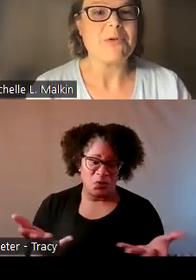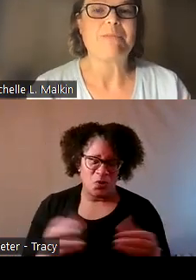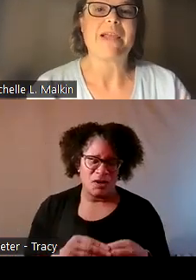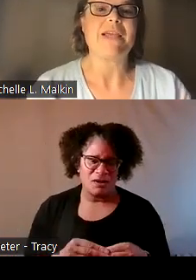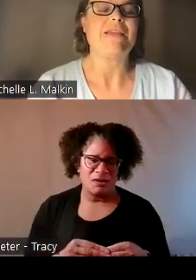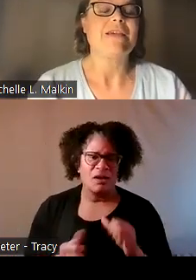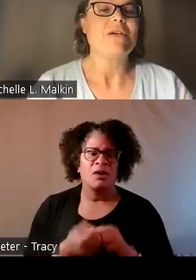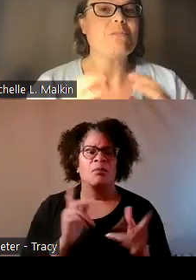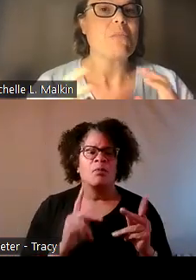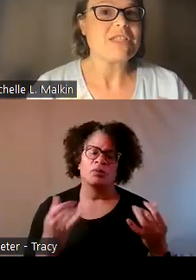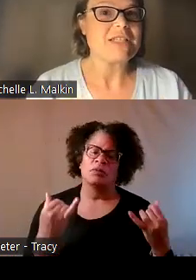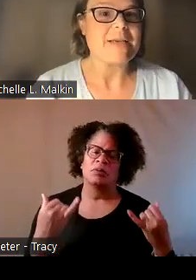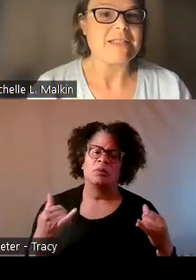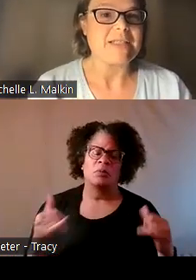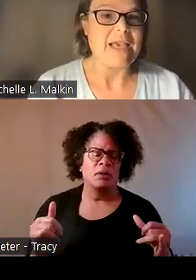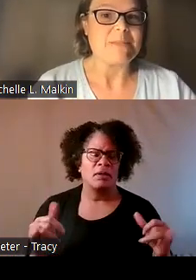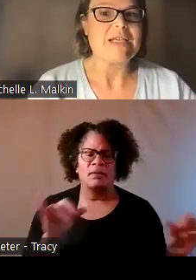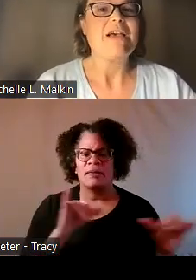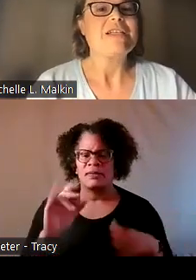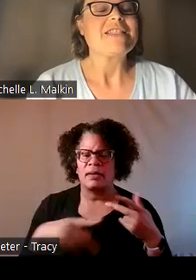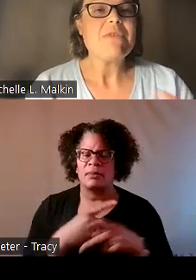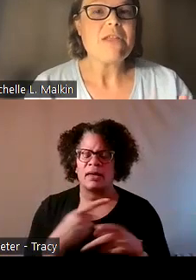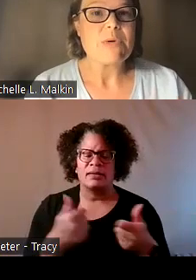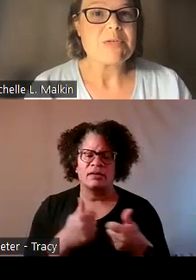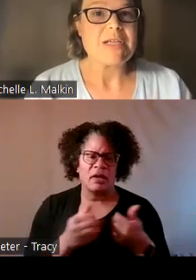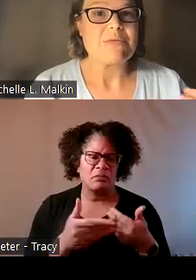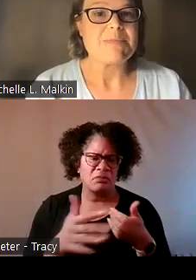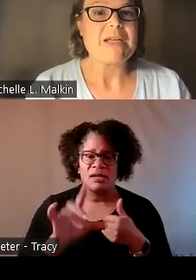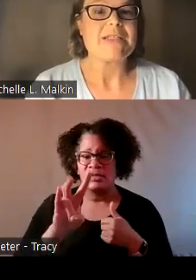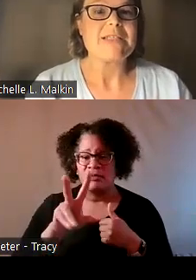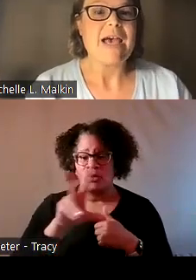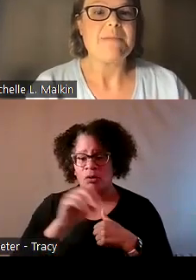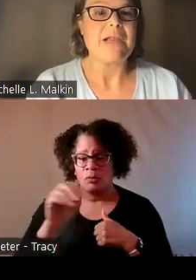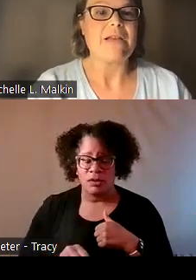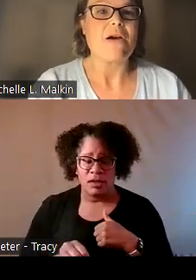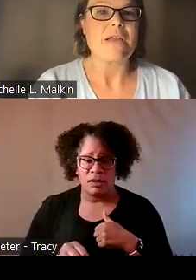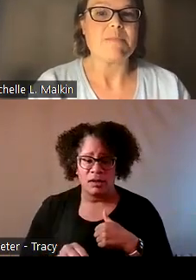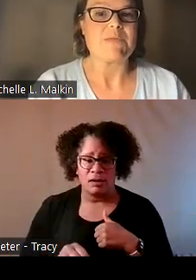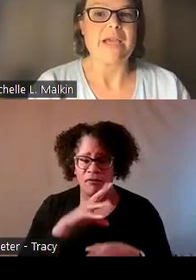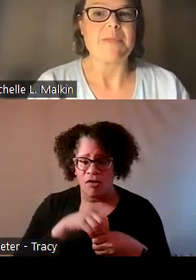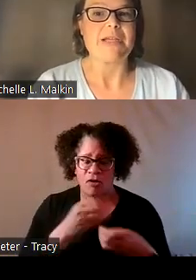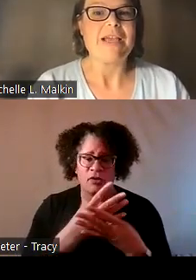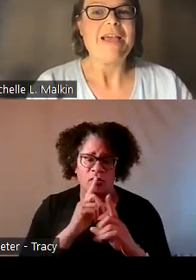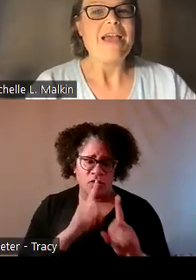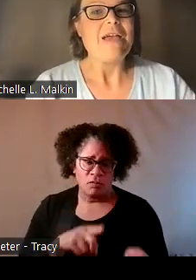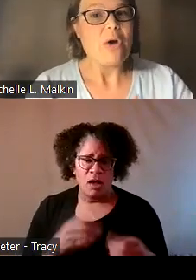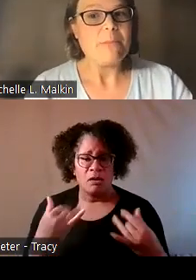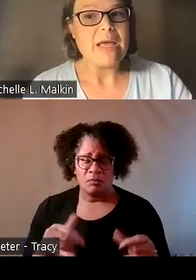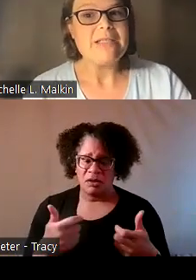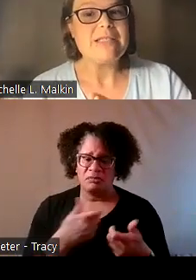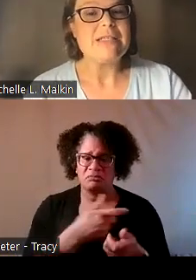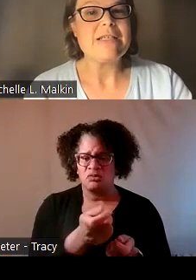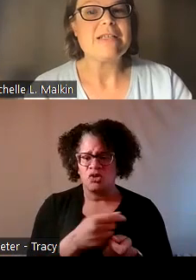most people played most of the same kinds of games. 73% of the respondents had played card games for gambling. And